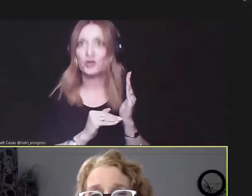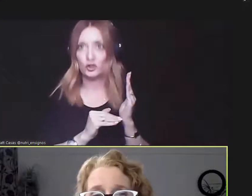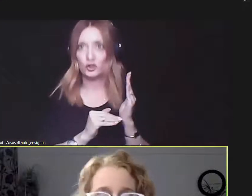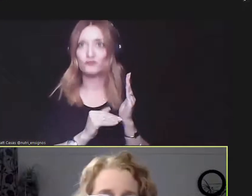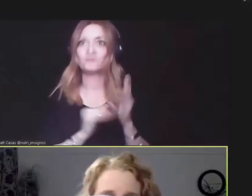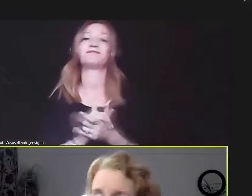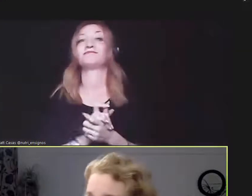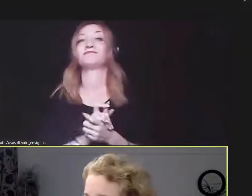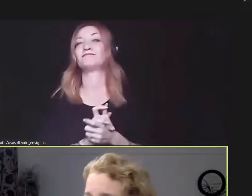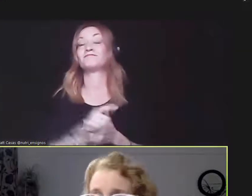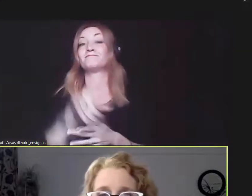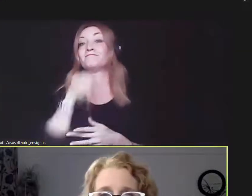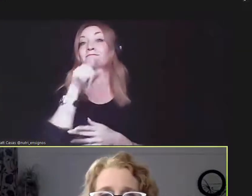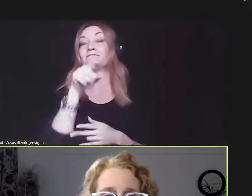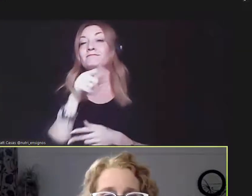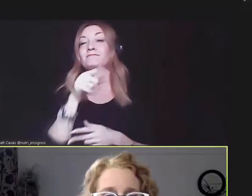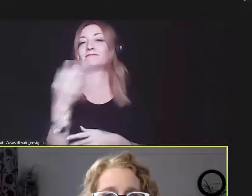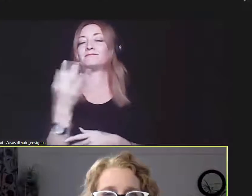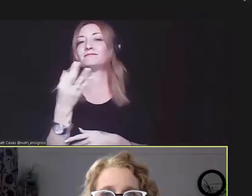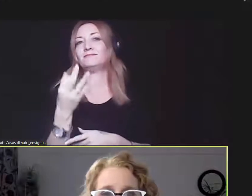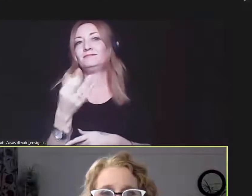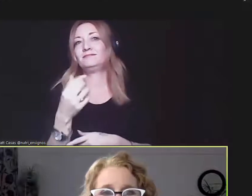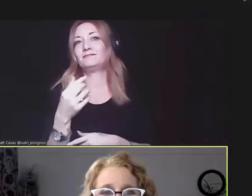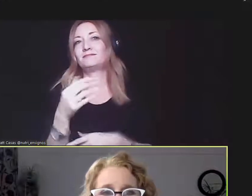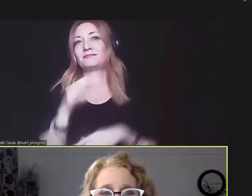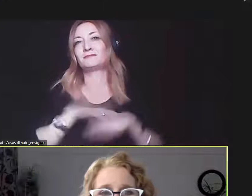weight. It's a really great product.